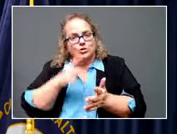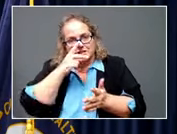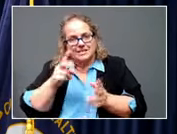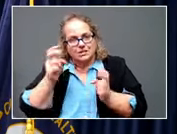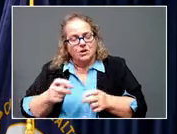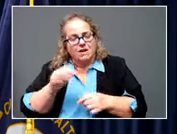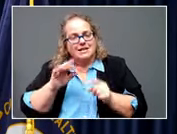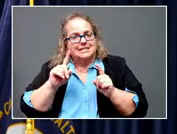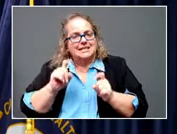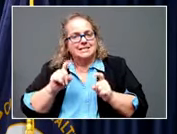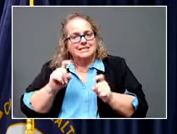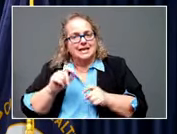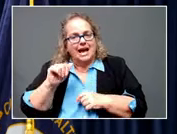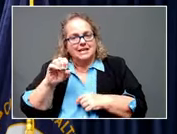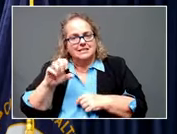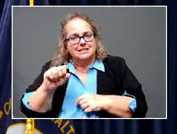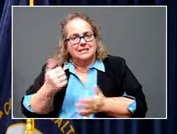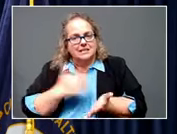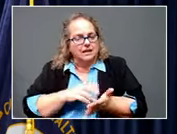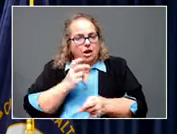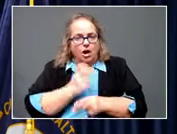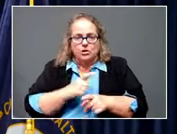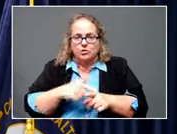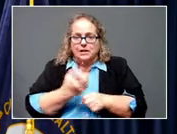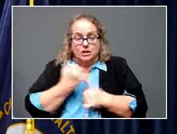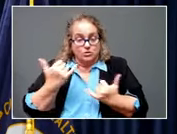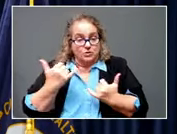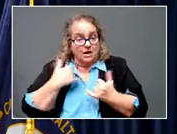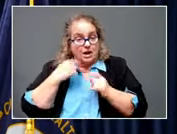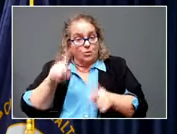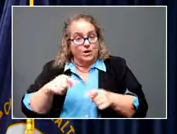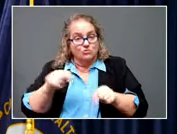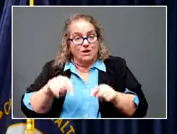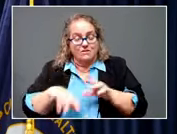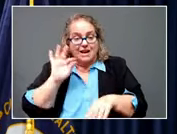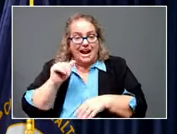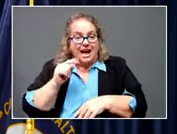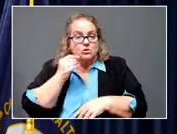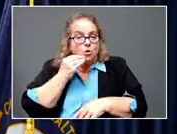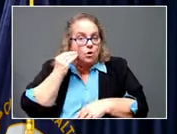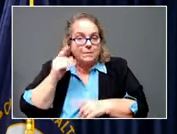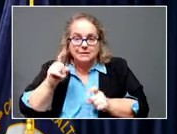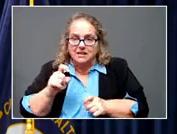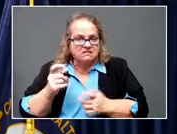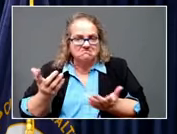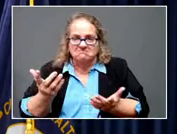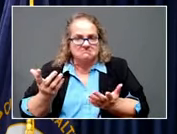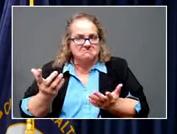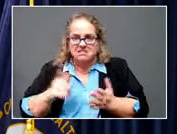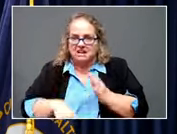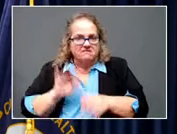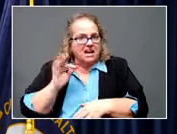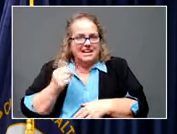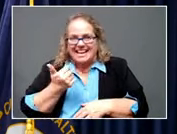a while. I personally went out today trying to find at-home tests and didn't have luck finding a single one. Mm-hmm. Why are we seeing this? And